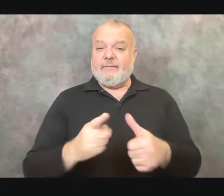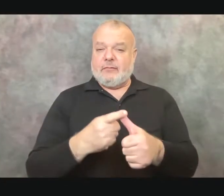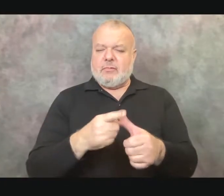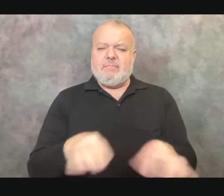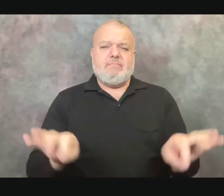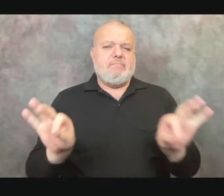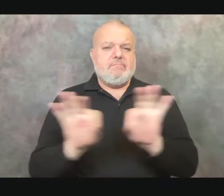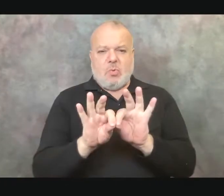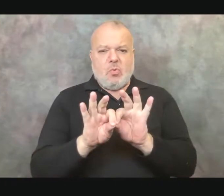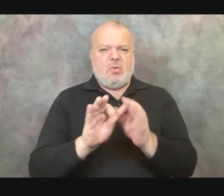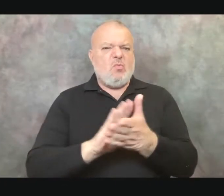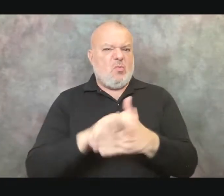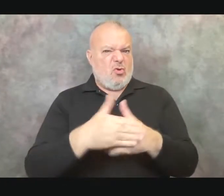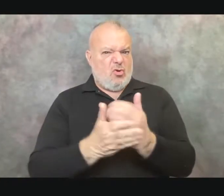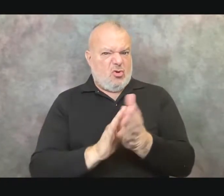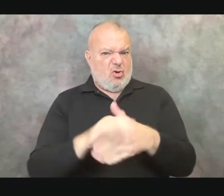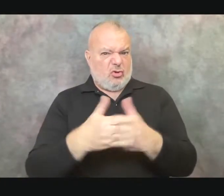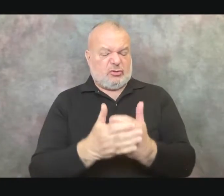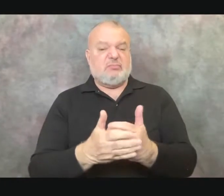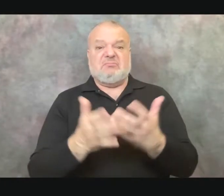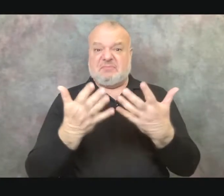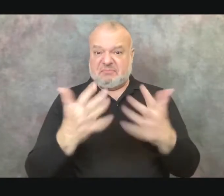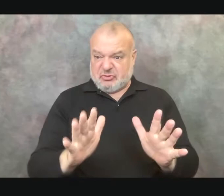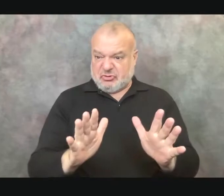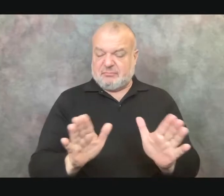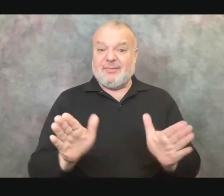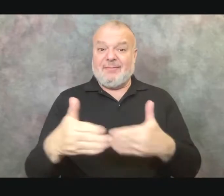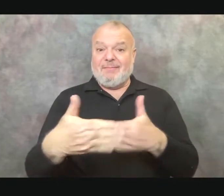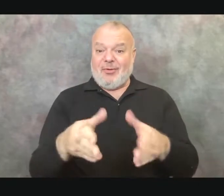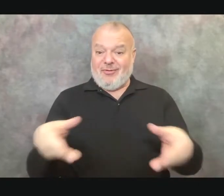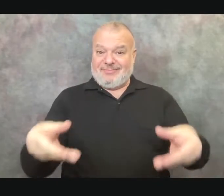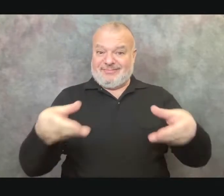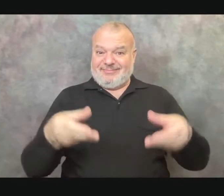at least 15 times.